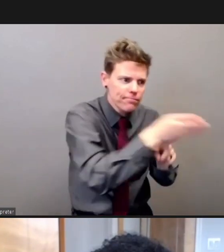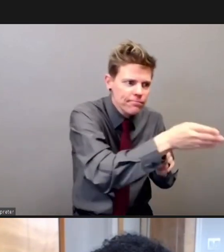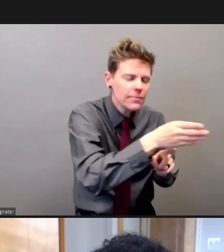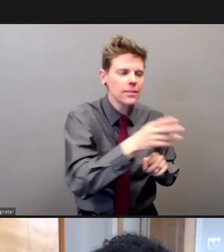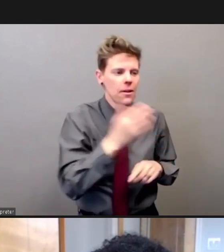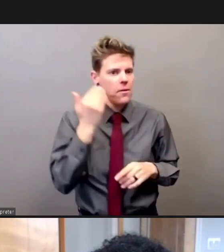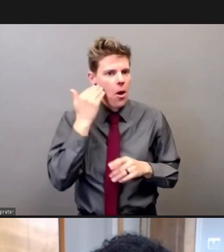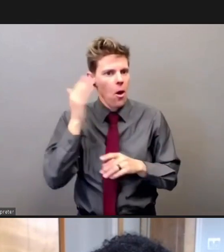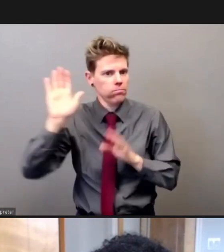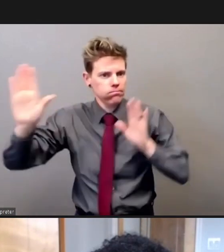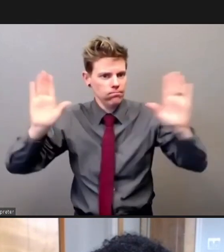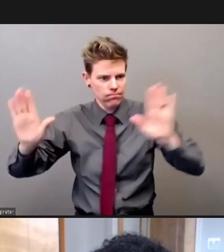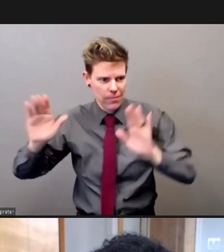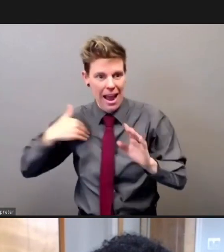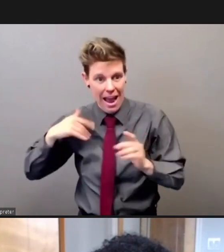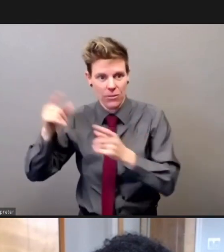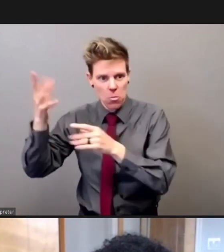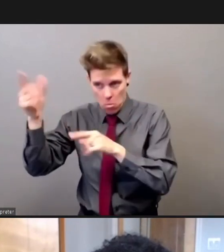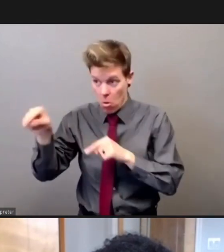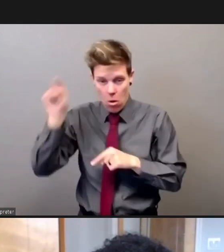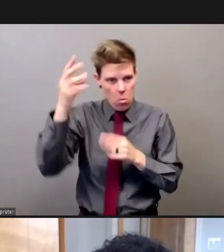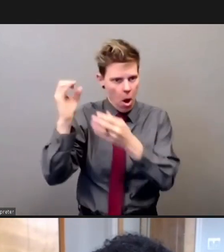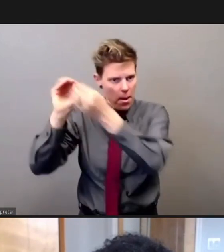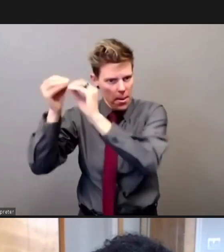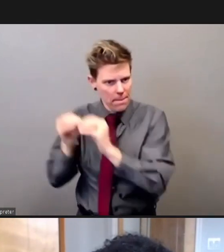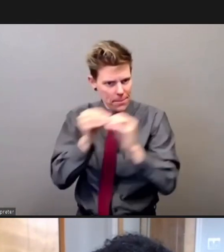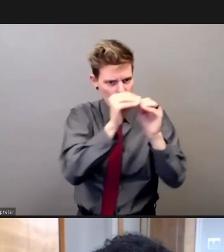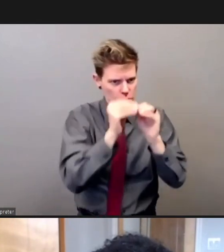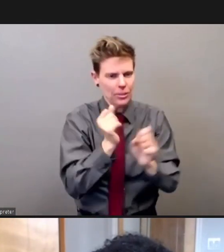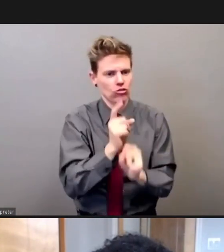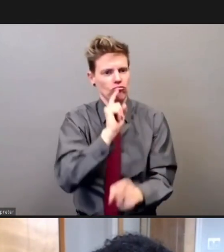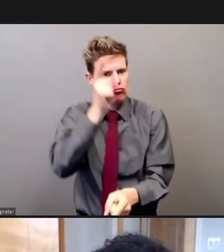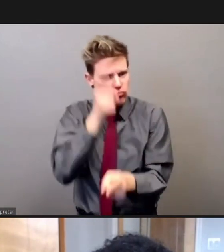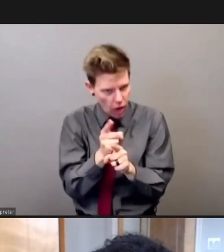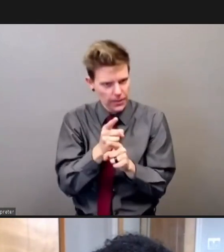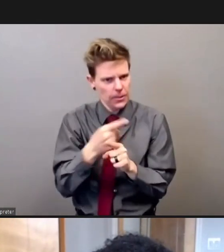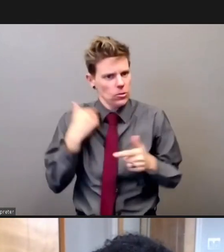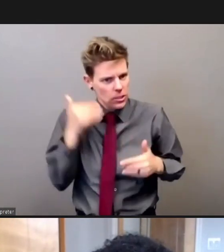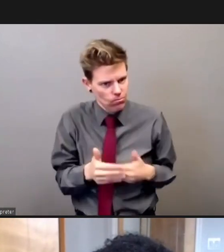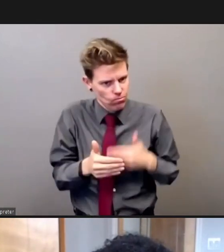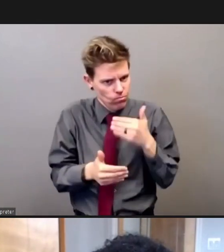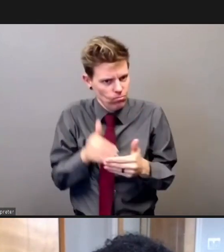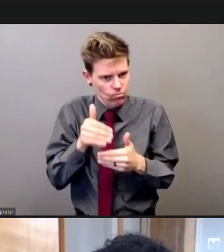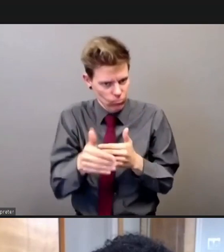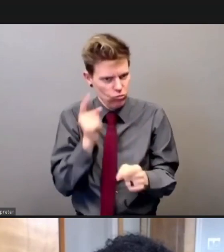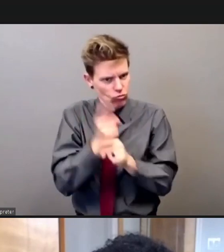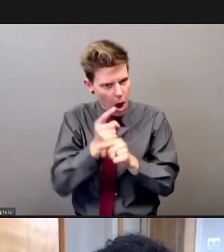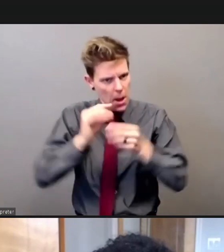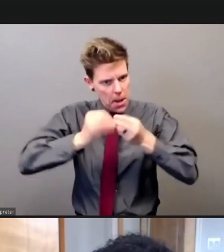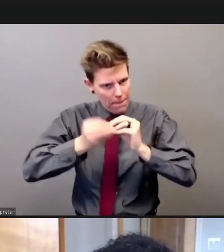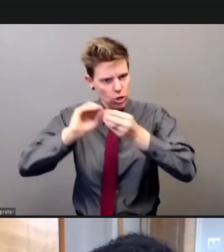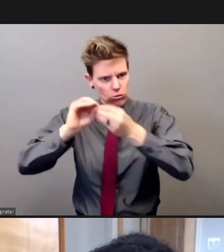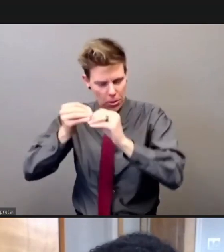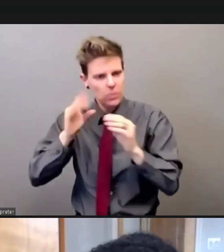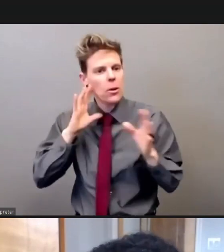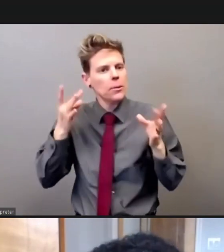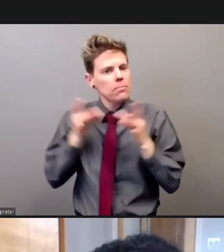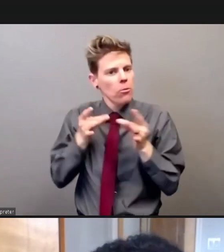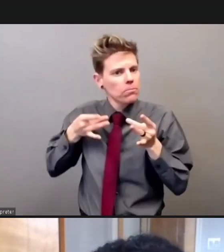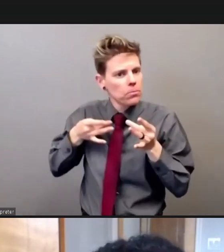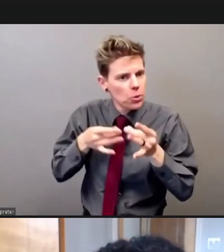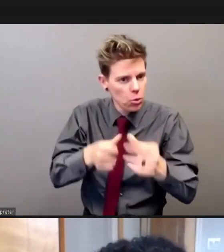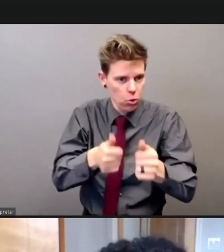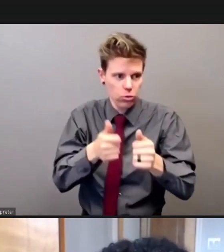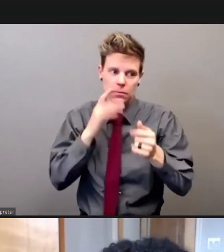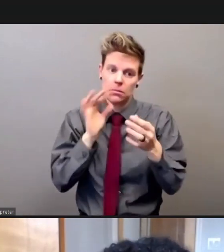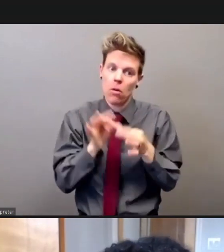it's right, and we want it right. So that was a good caveat, but we are moving quickly because it's important information, and we